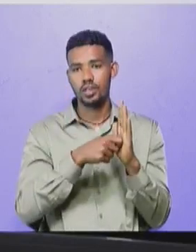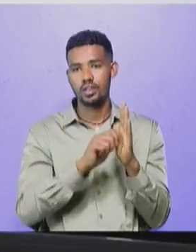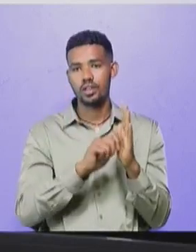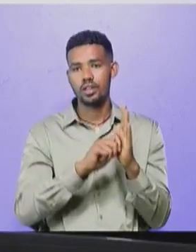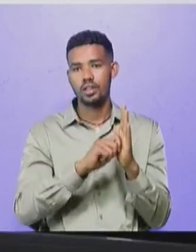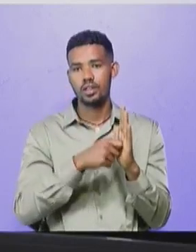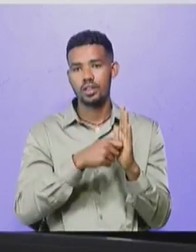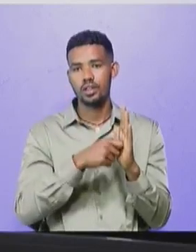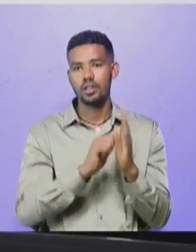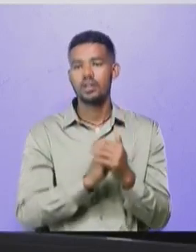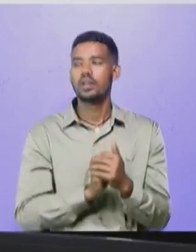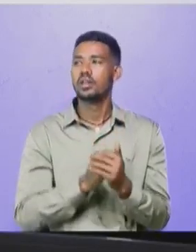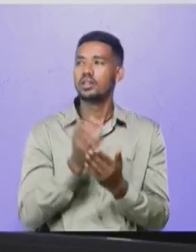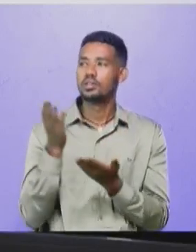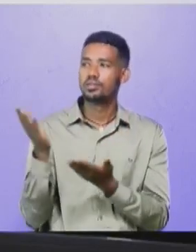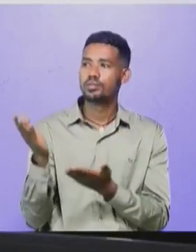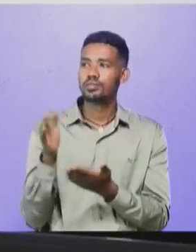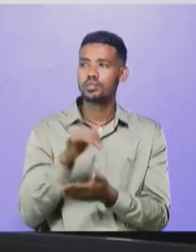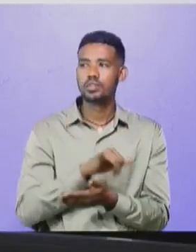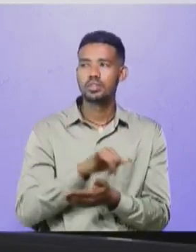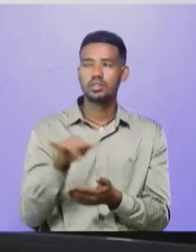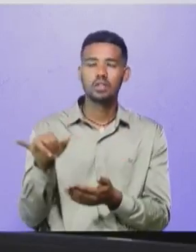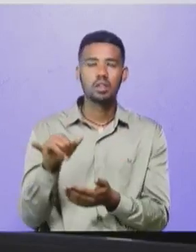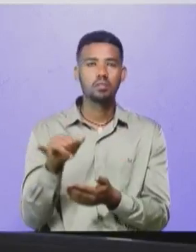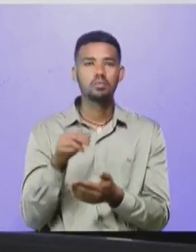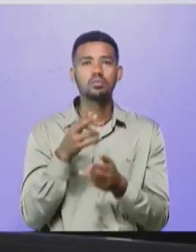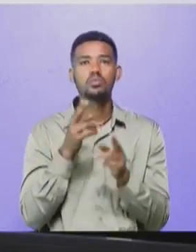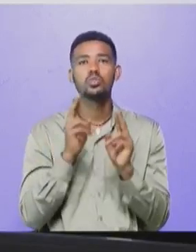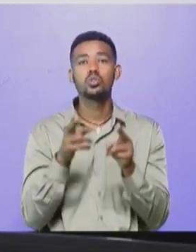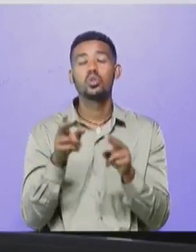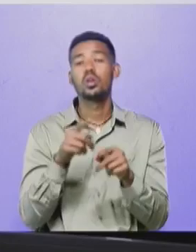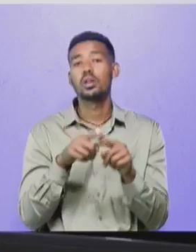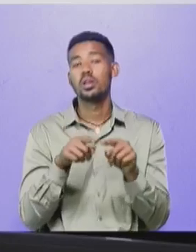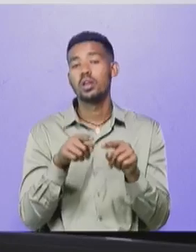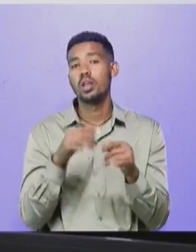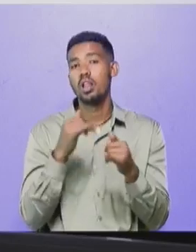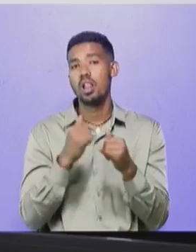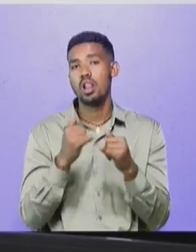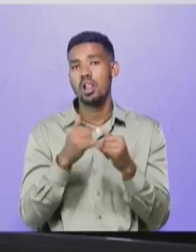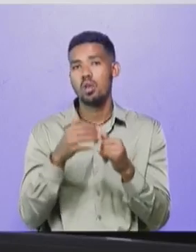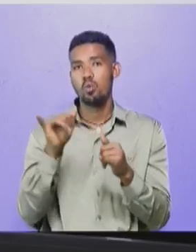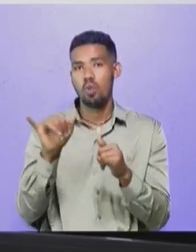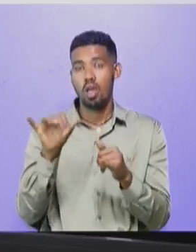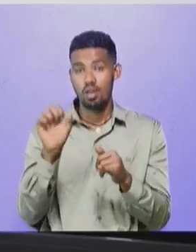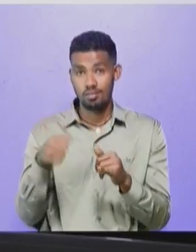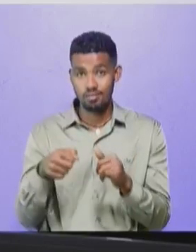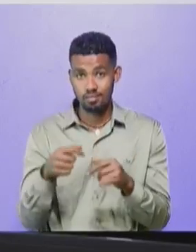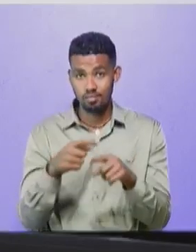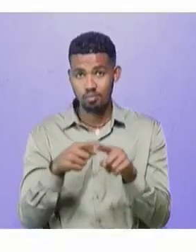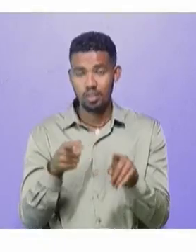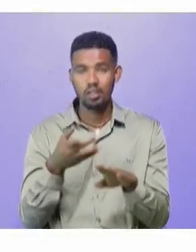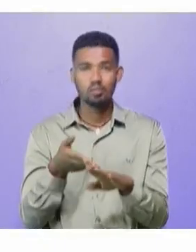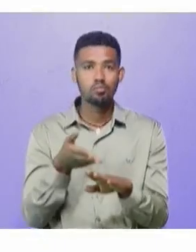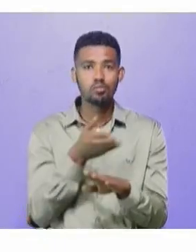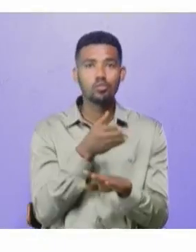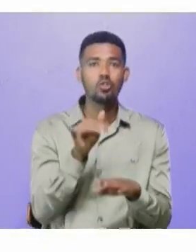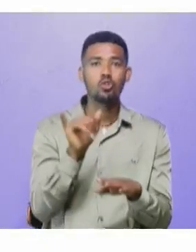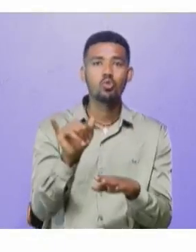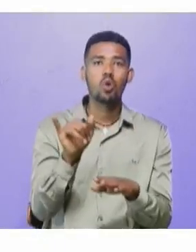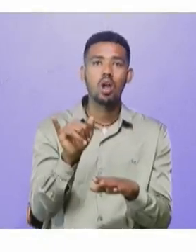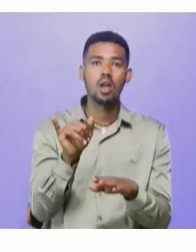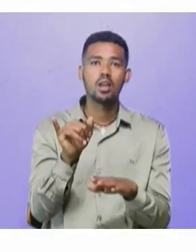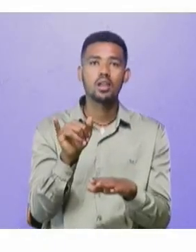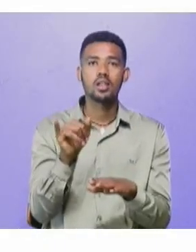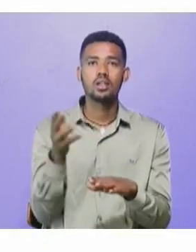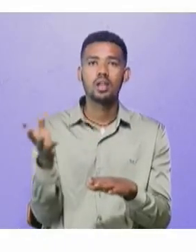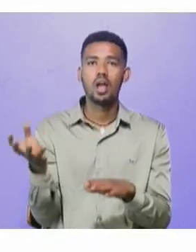Key. It looks the same with story, ending with Y, but here is the difference. Before